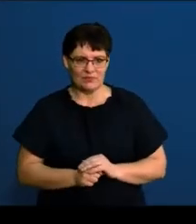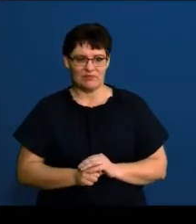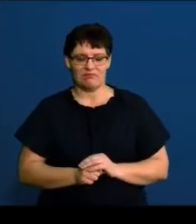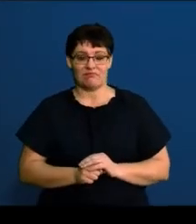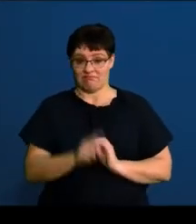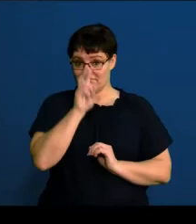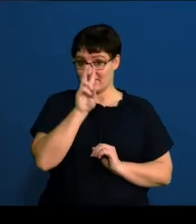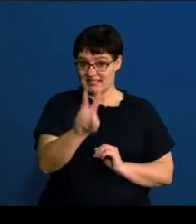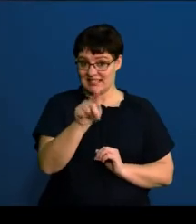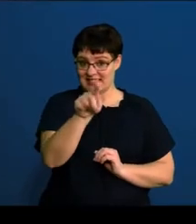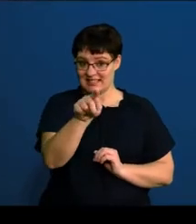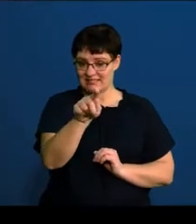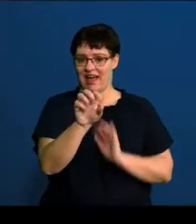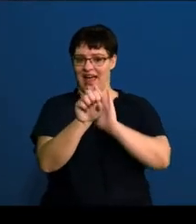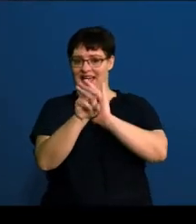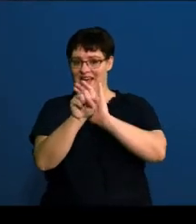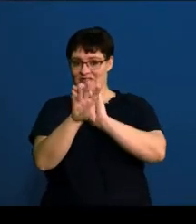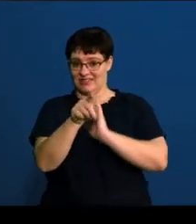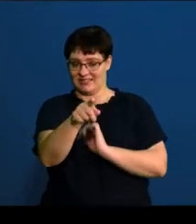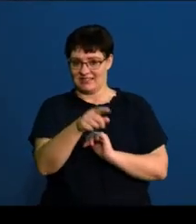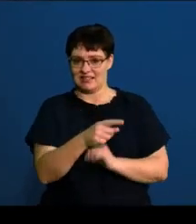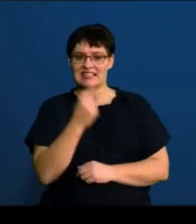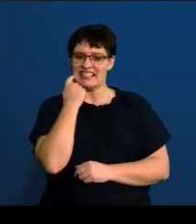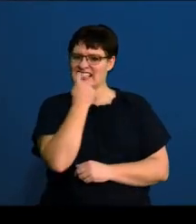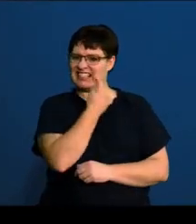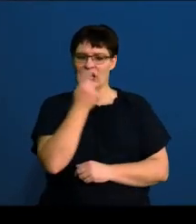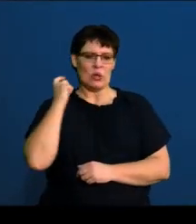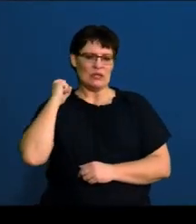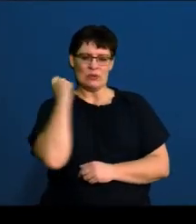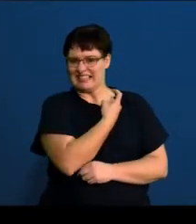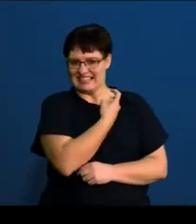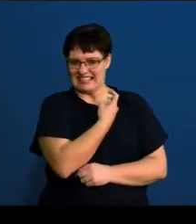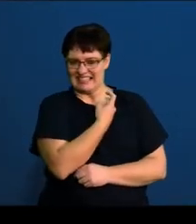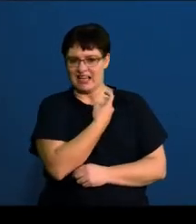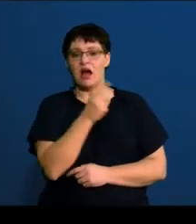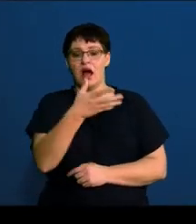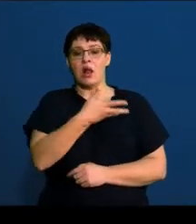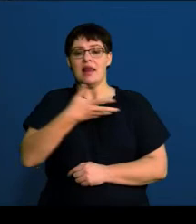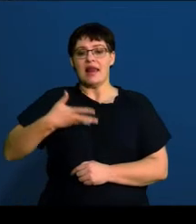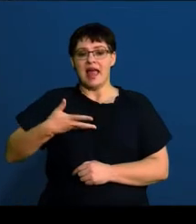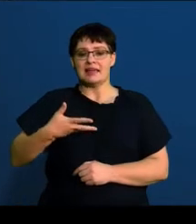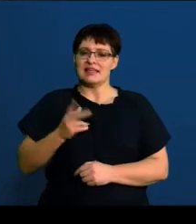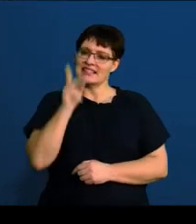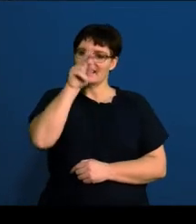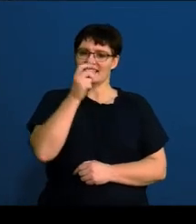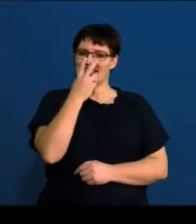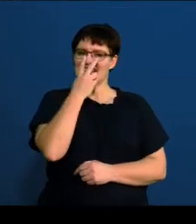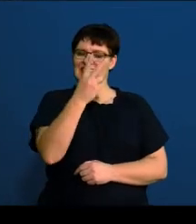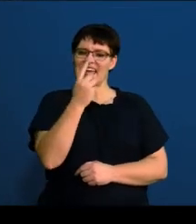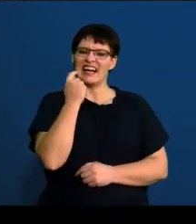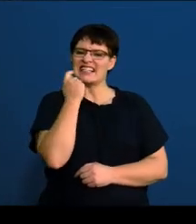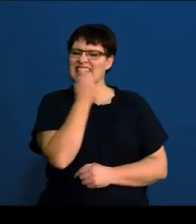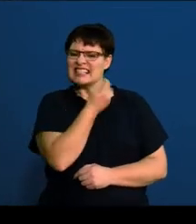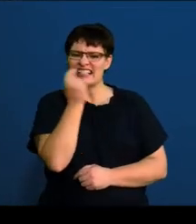Okay, so there's our advert, White Strips Premium. We have a lady up in there, and can you see her